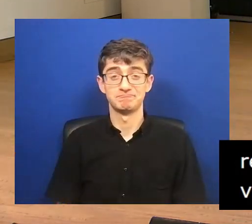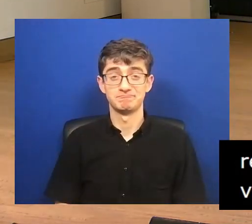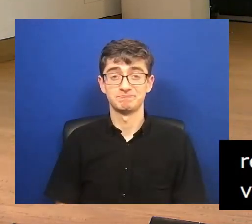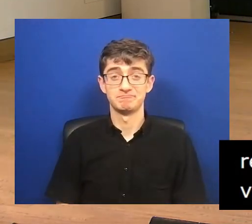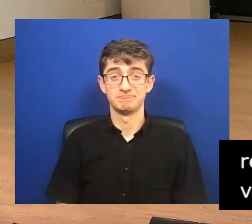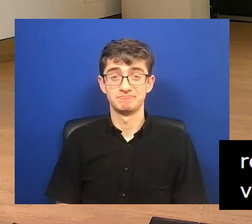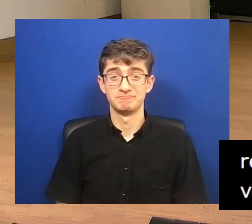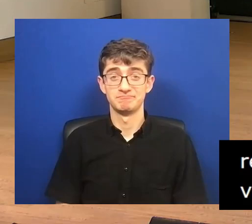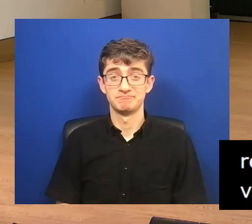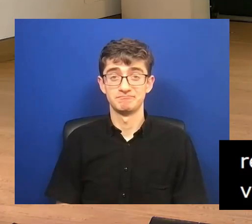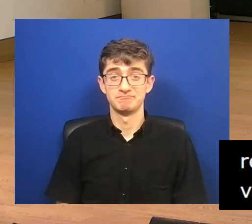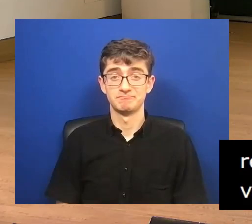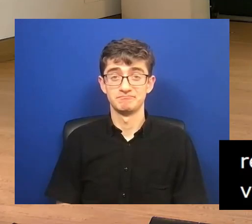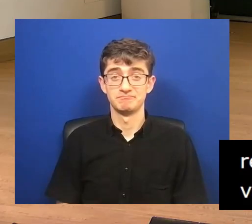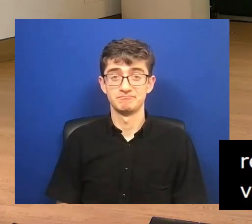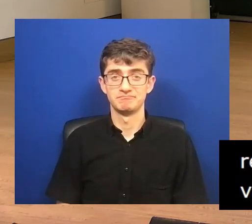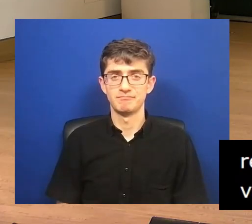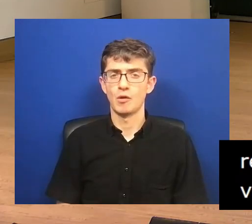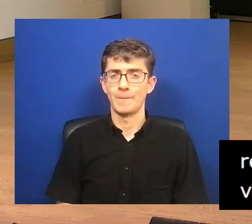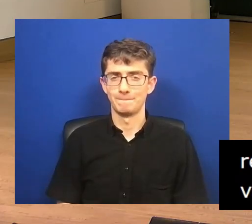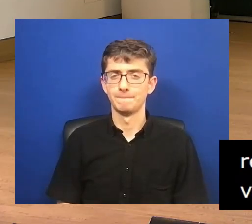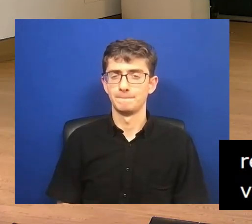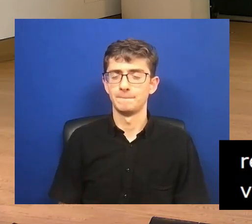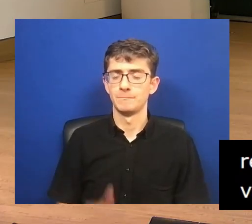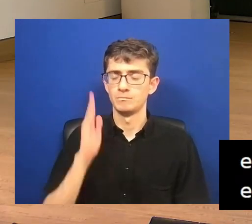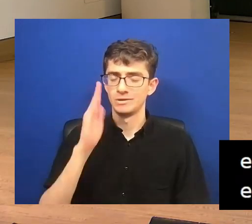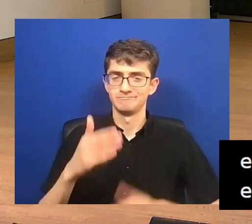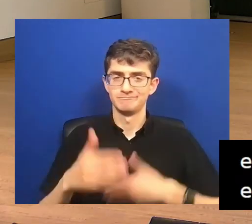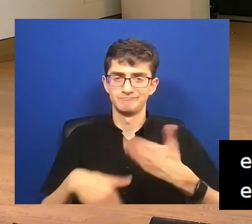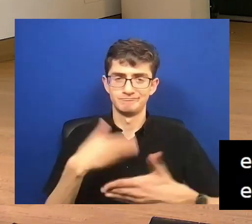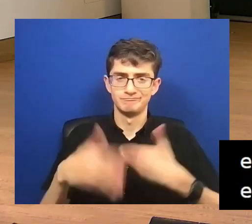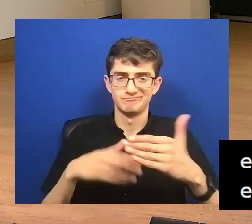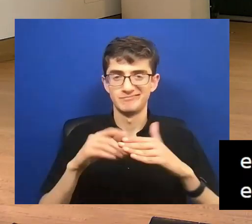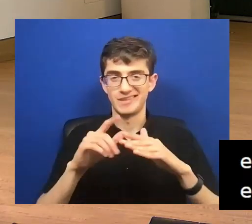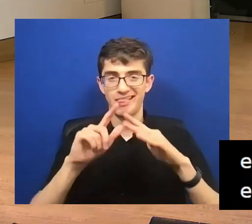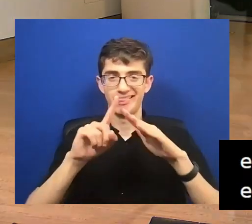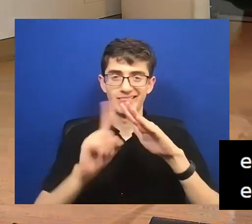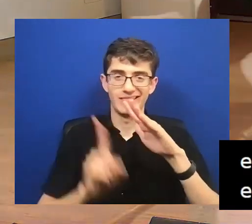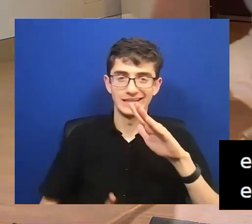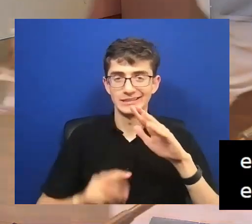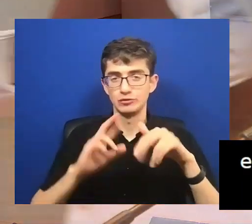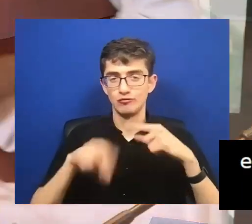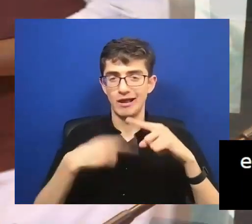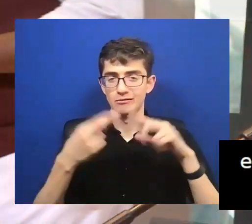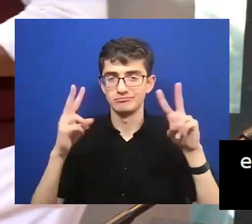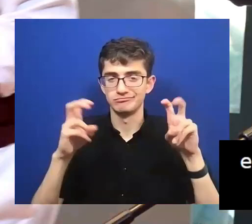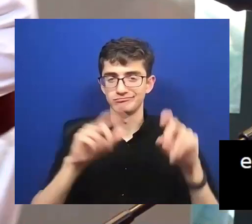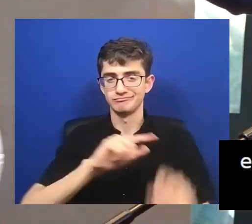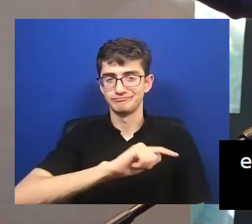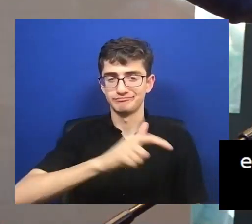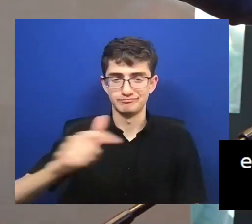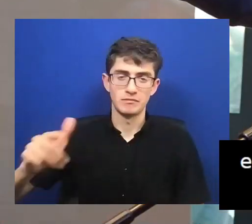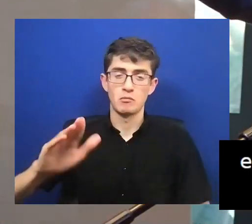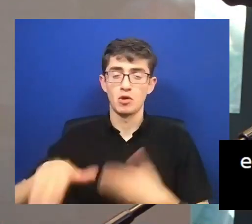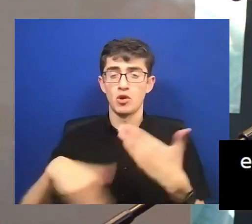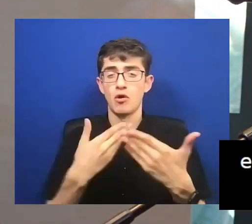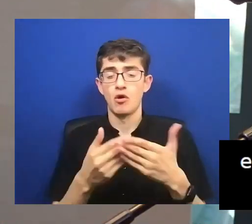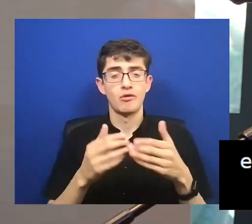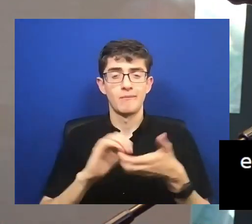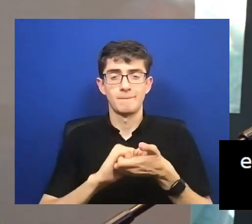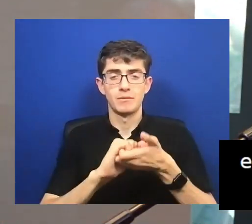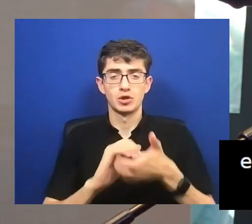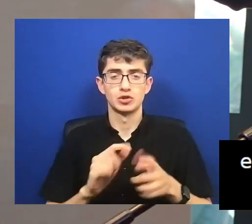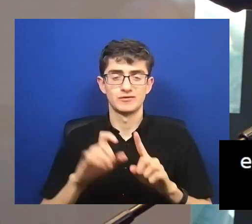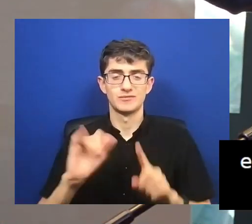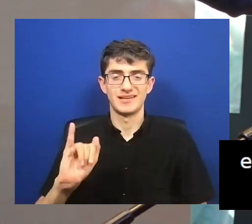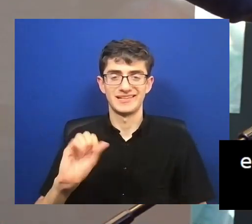Okay, so we're going to keep it moving. The lightning round, I'm going to ask all of our ISP partners so we can move quickly to come over